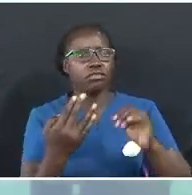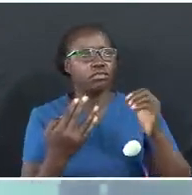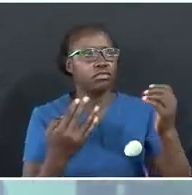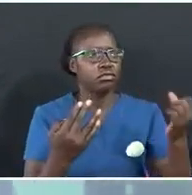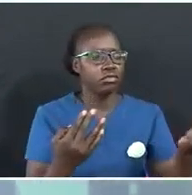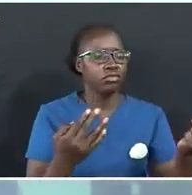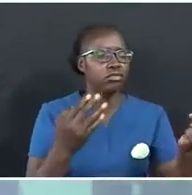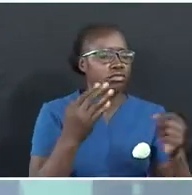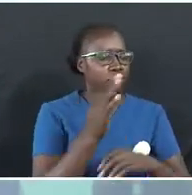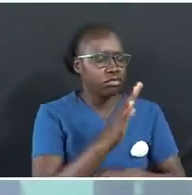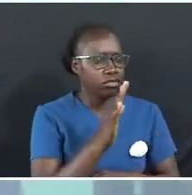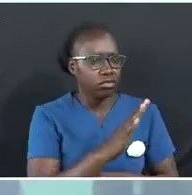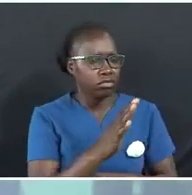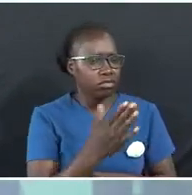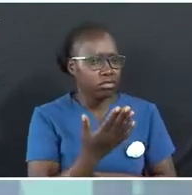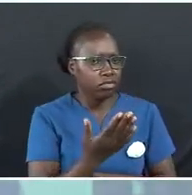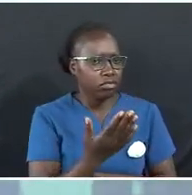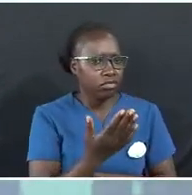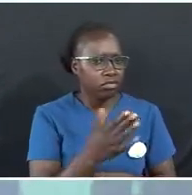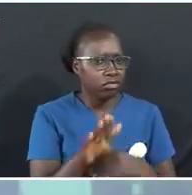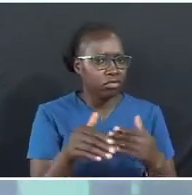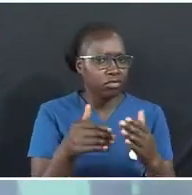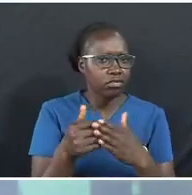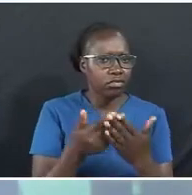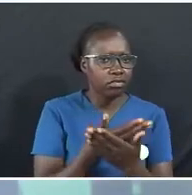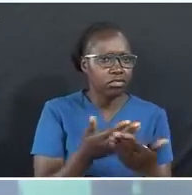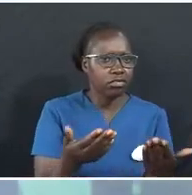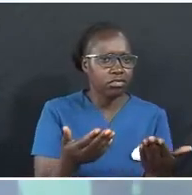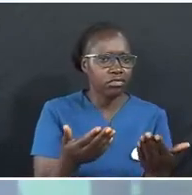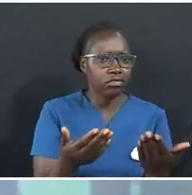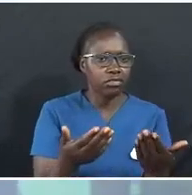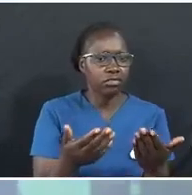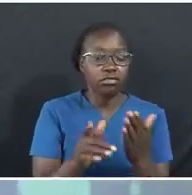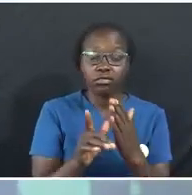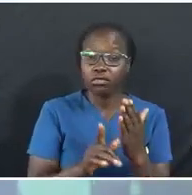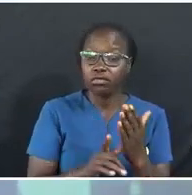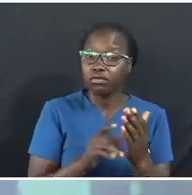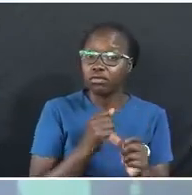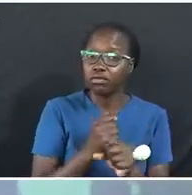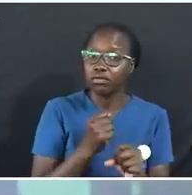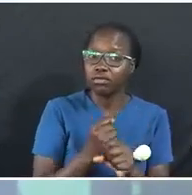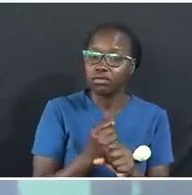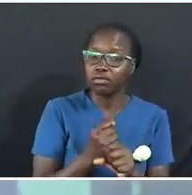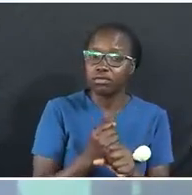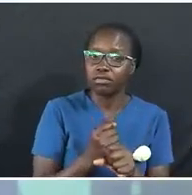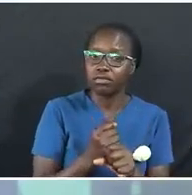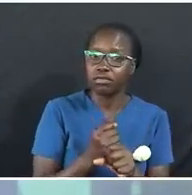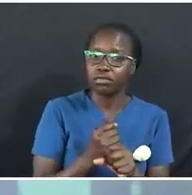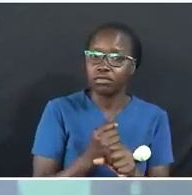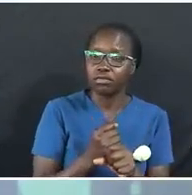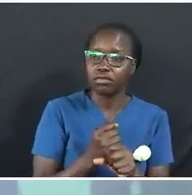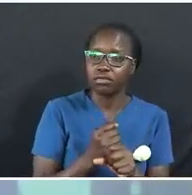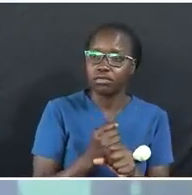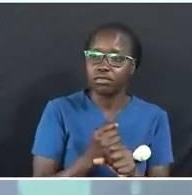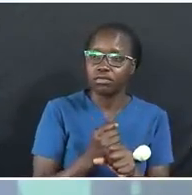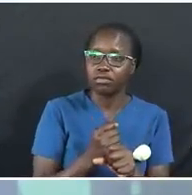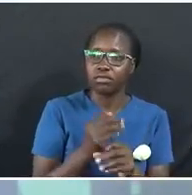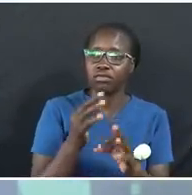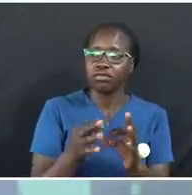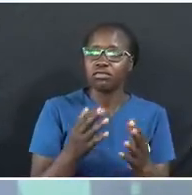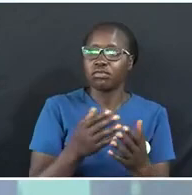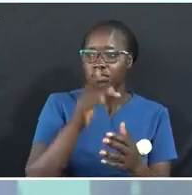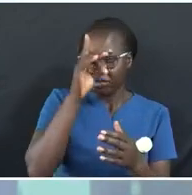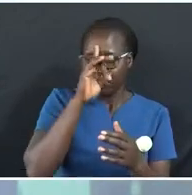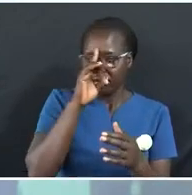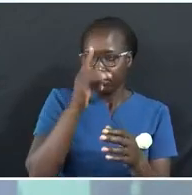and they have been told, if they were serious, especially those ones of 5 o'clock, or not 5, actually 5 o'clock, yes, if they were serious,